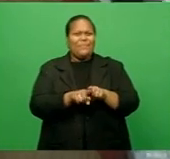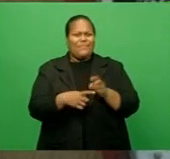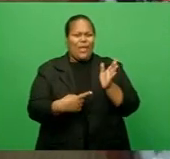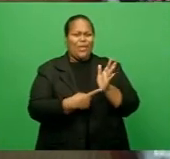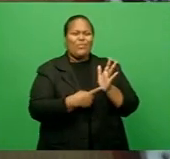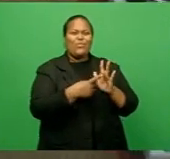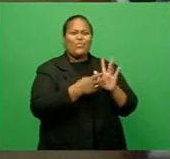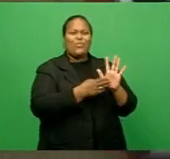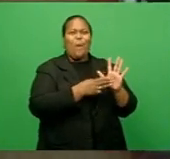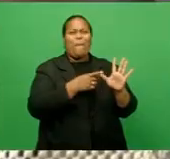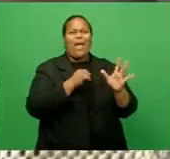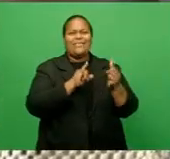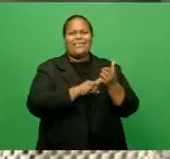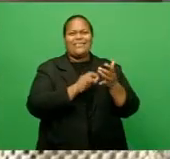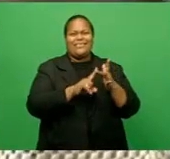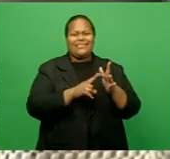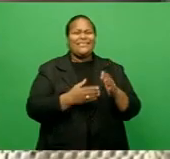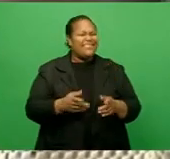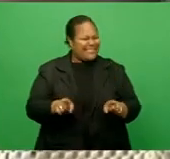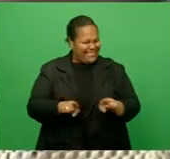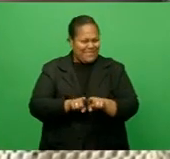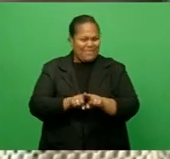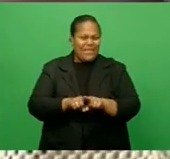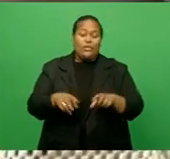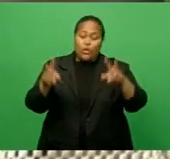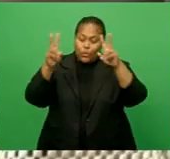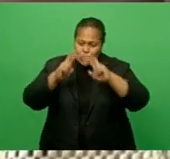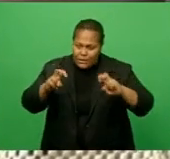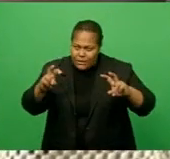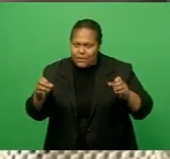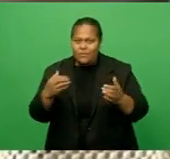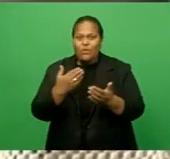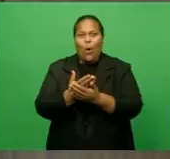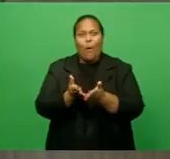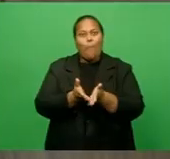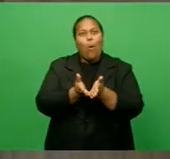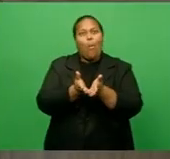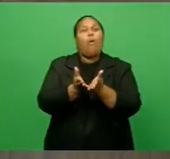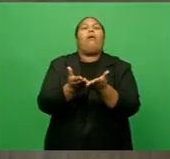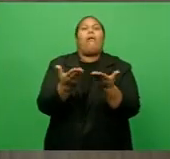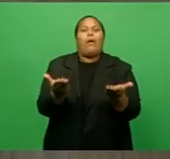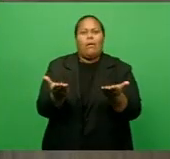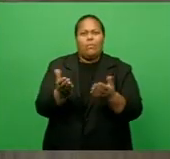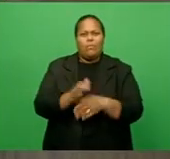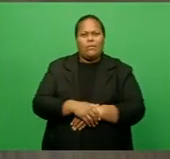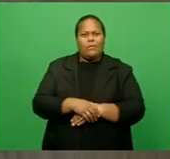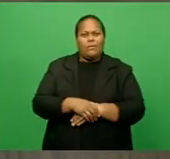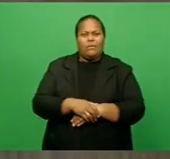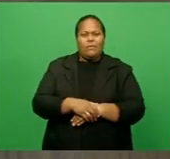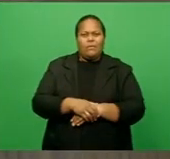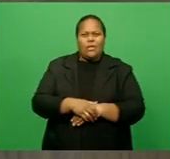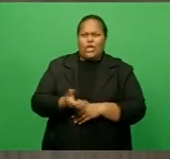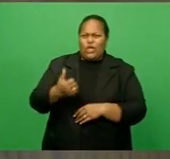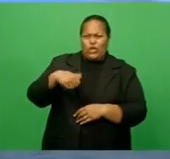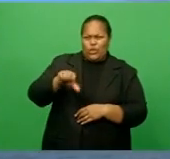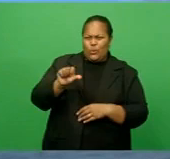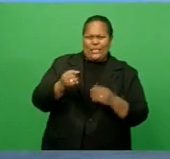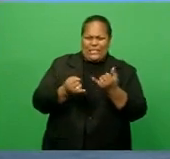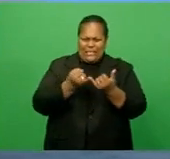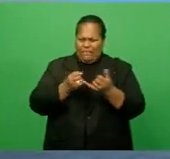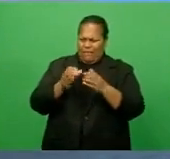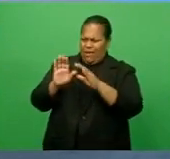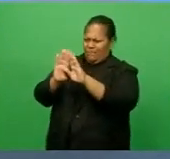So I did a lot of research on this boat, and the metal used was kind of C10